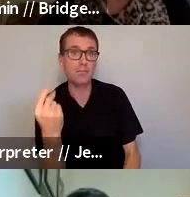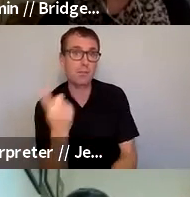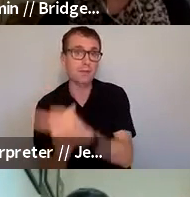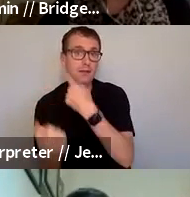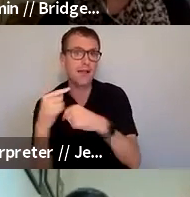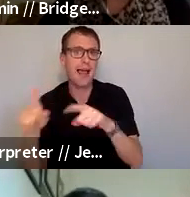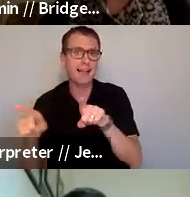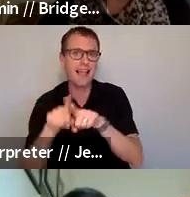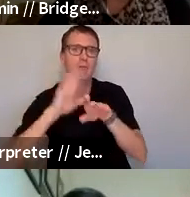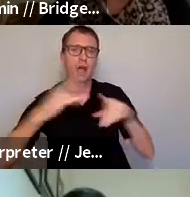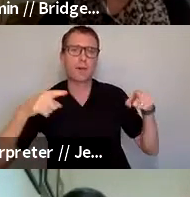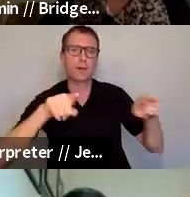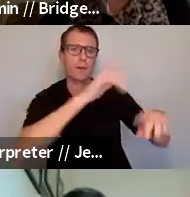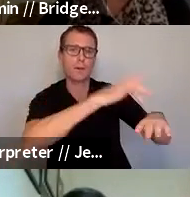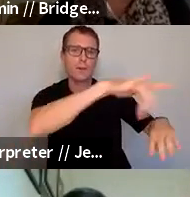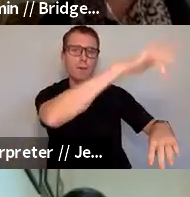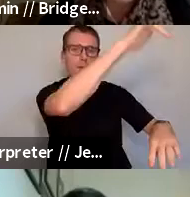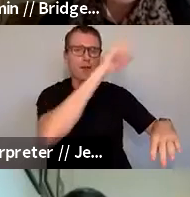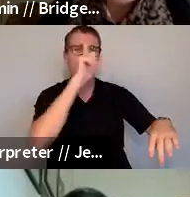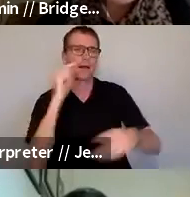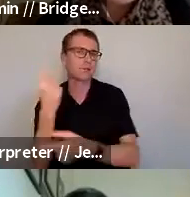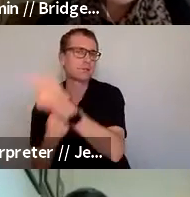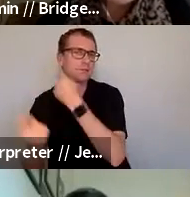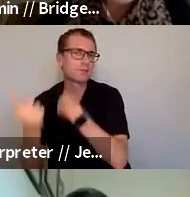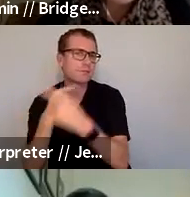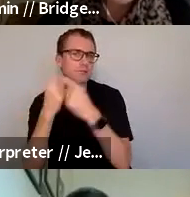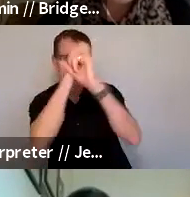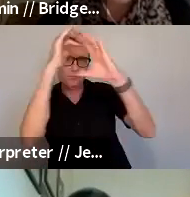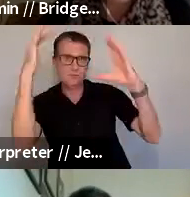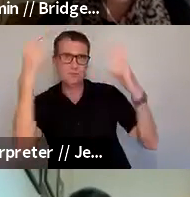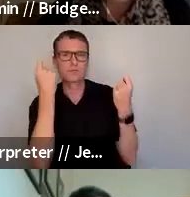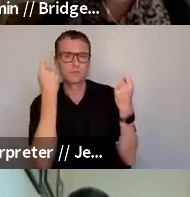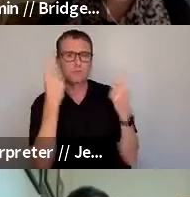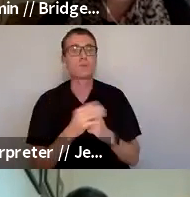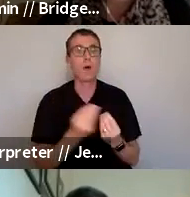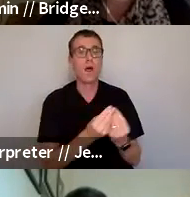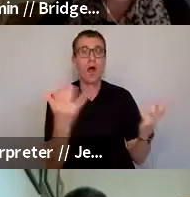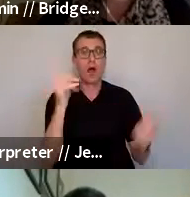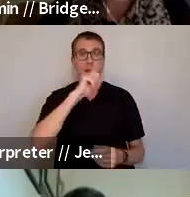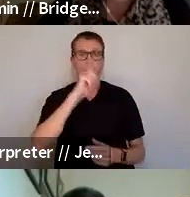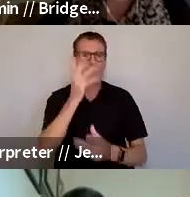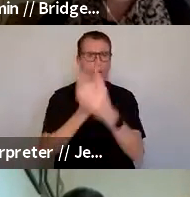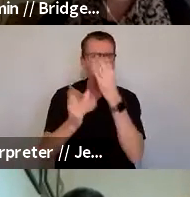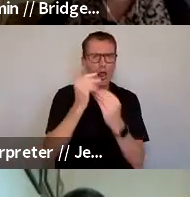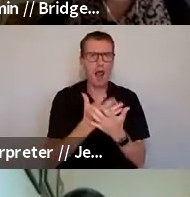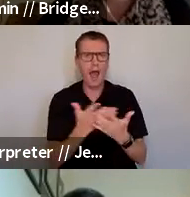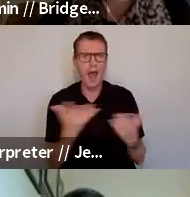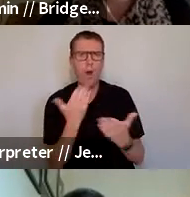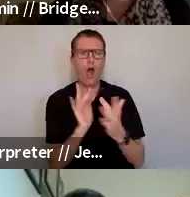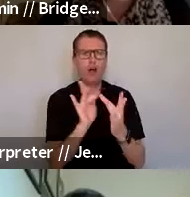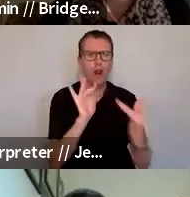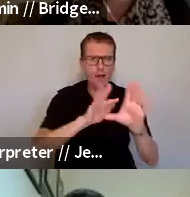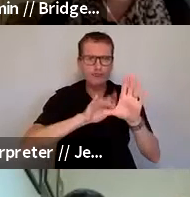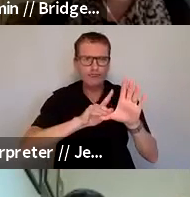which we can carry on. So I think lots of people are learning how to work in this online space and do things in a way that we haven't done